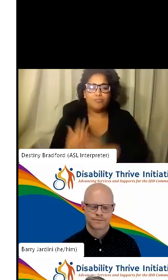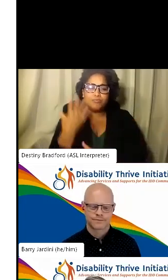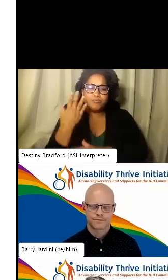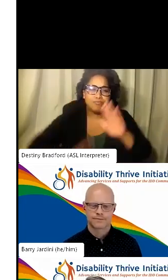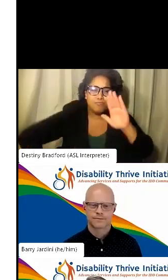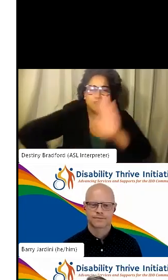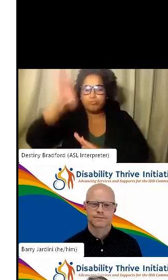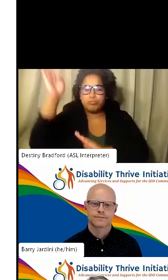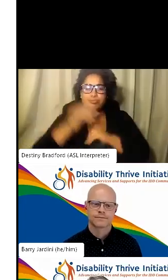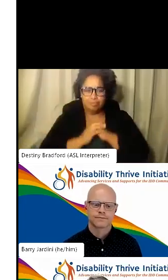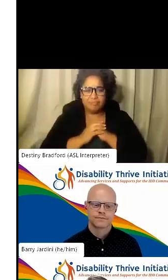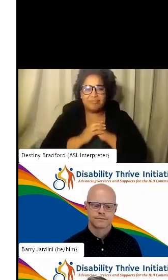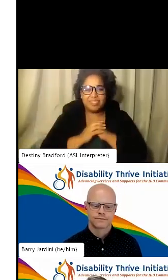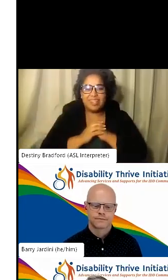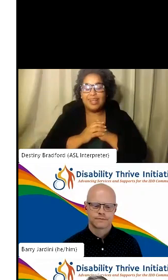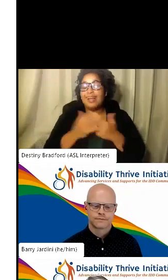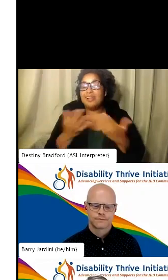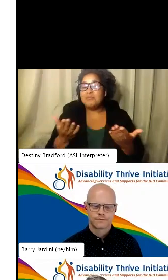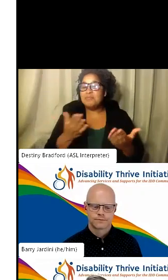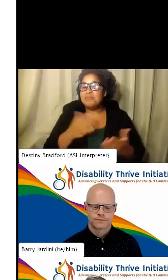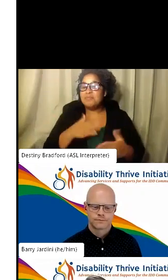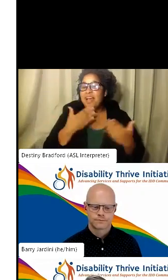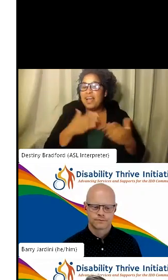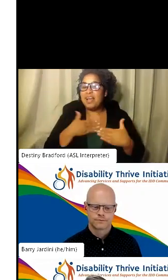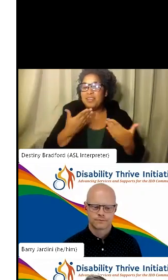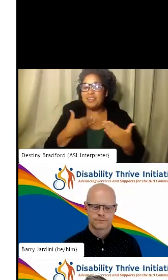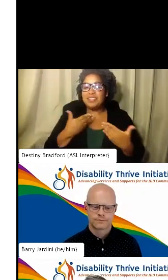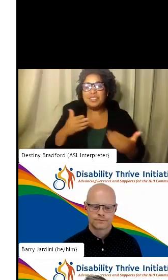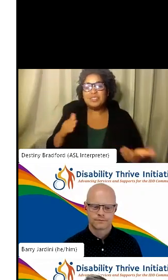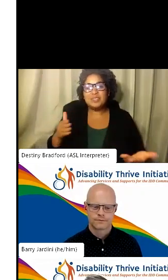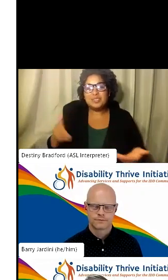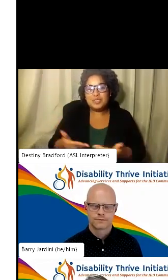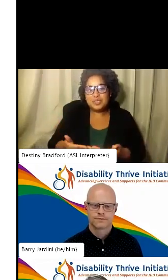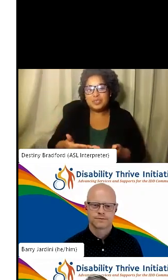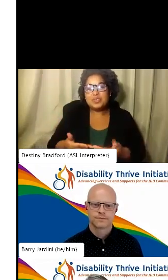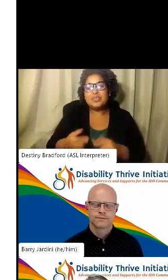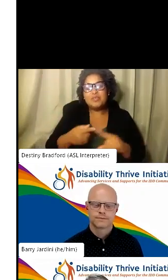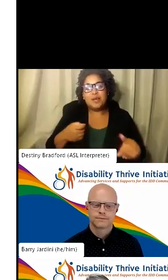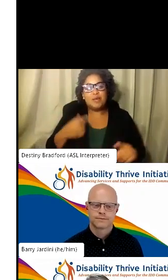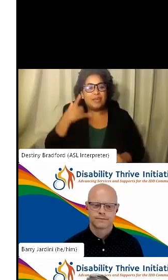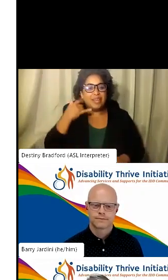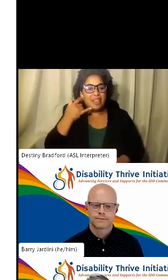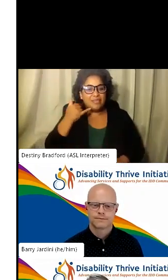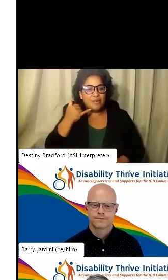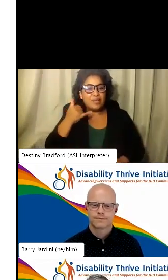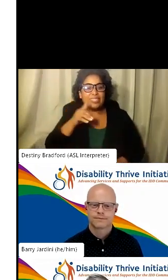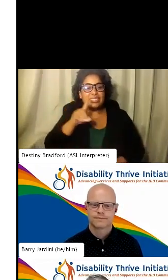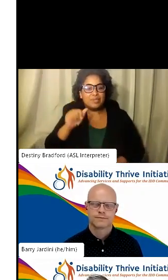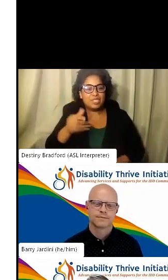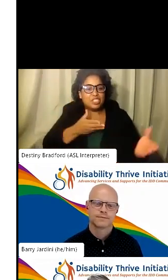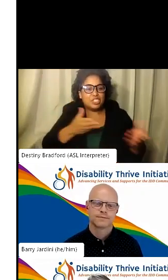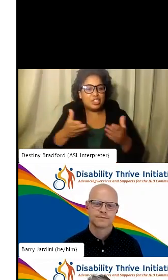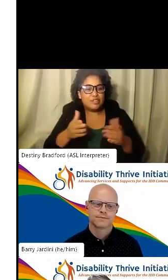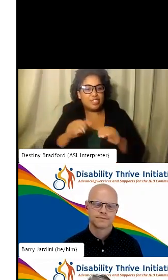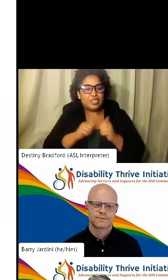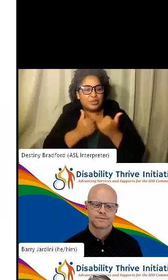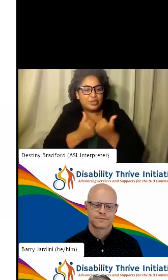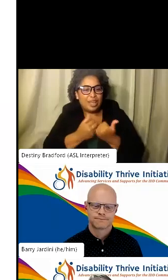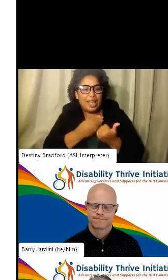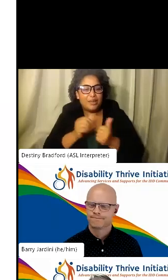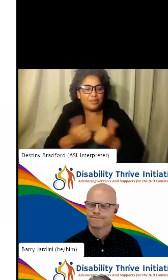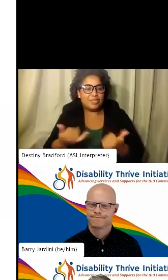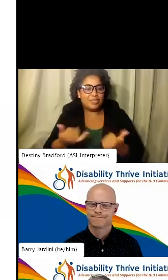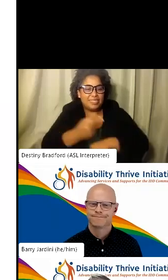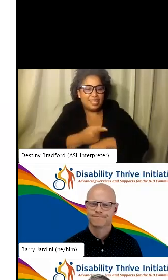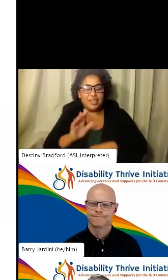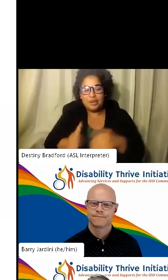to reintroduce and thank our amazing and indispensable partners from the California Disability Services Association. And here with me today is